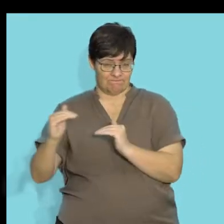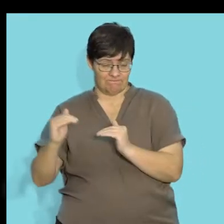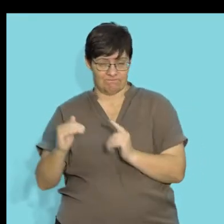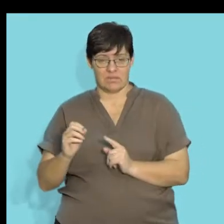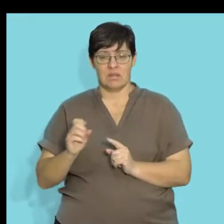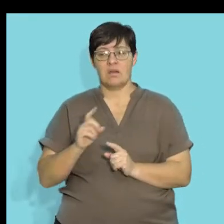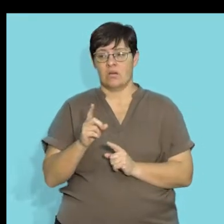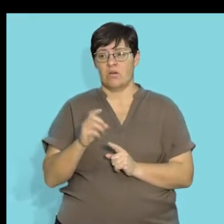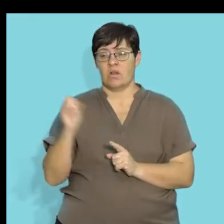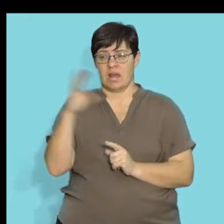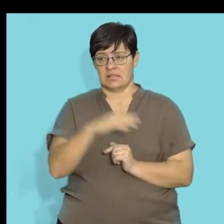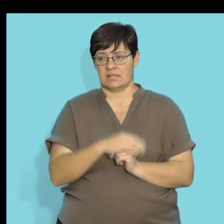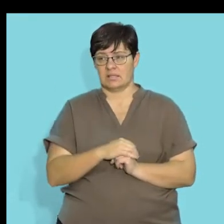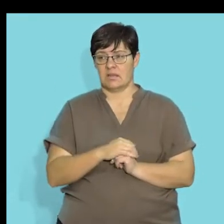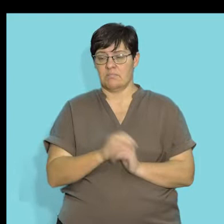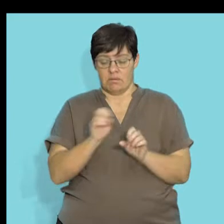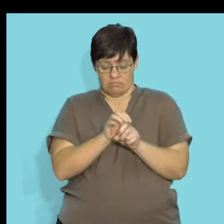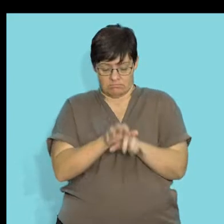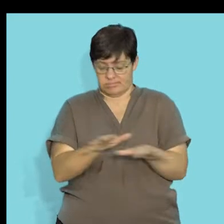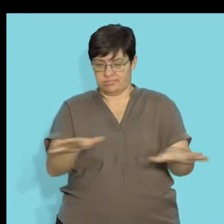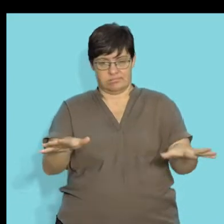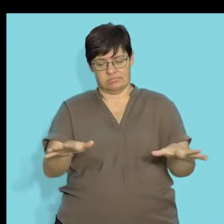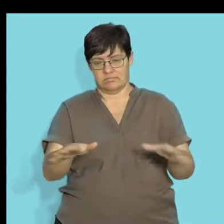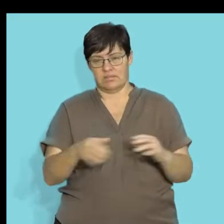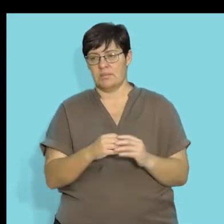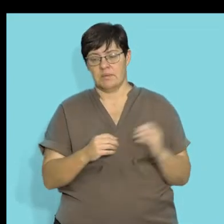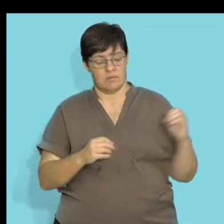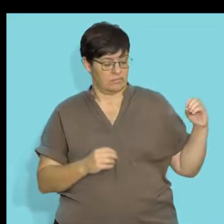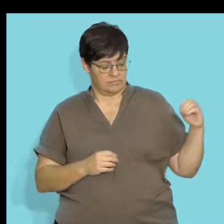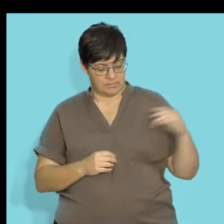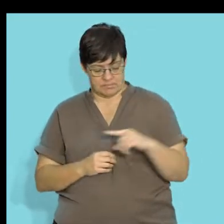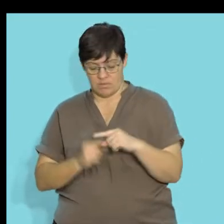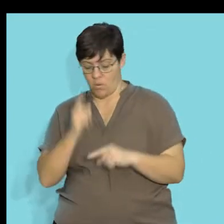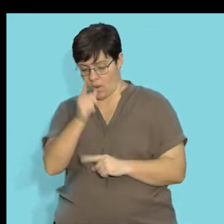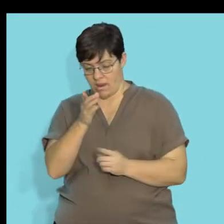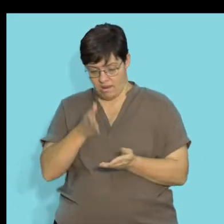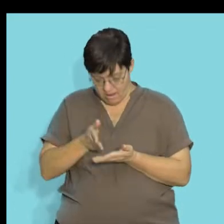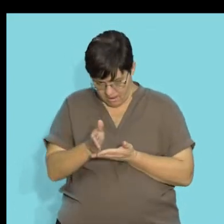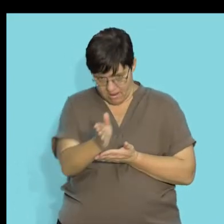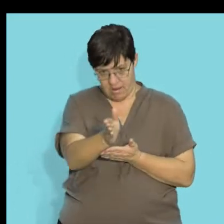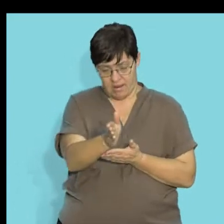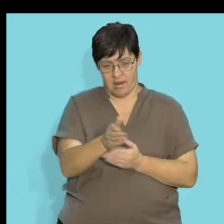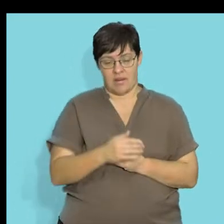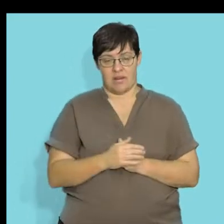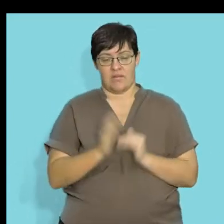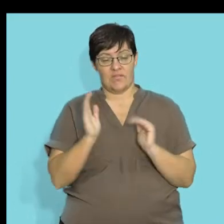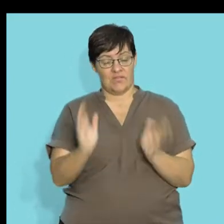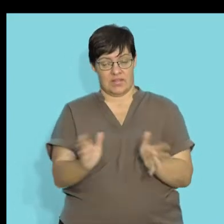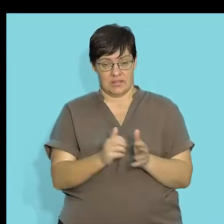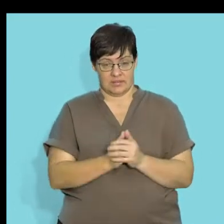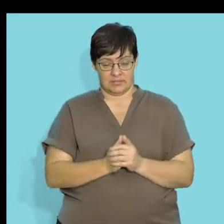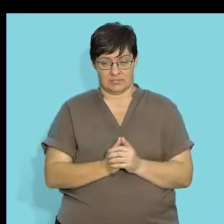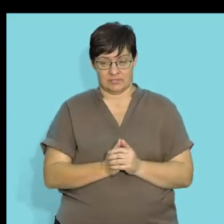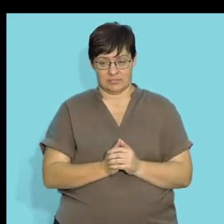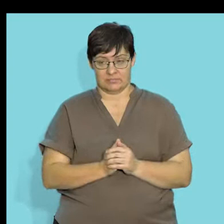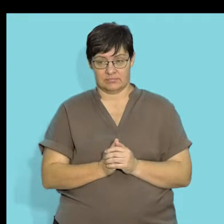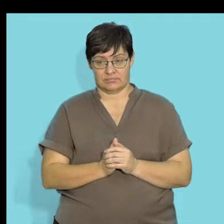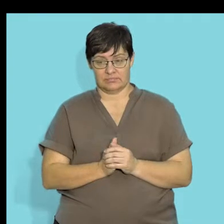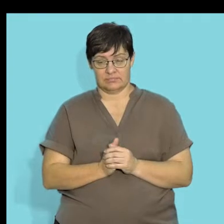of light. So it's not dispersed. We're saying that it is only in one specific direction that the light is